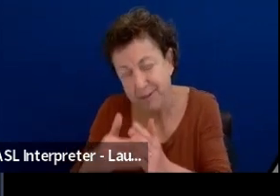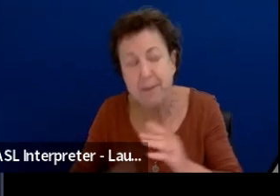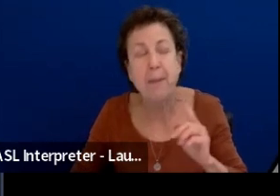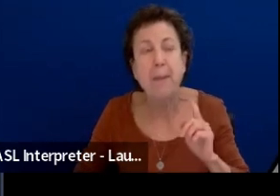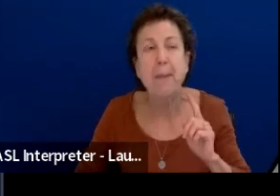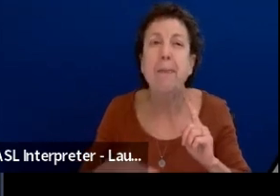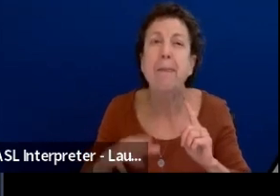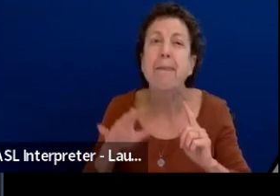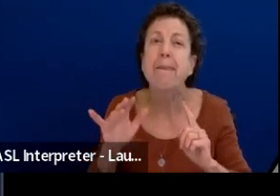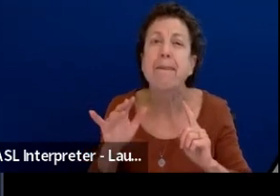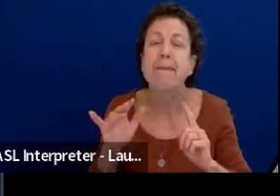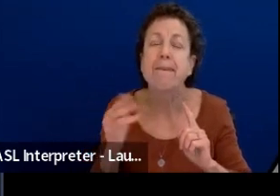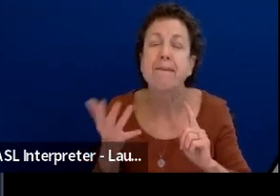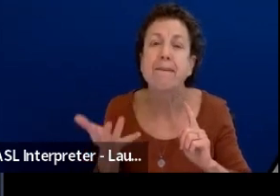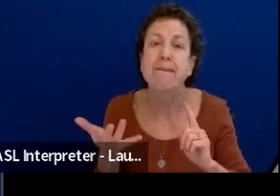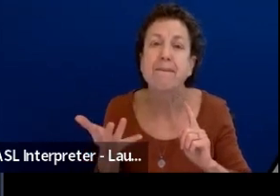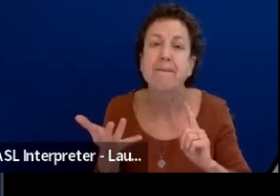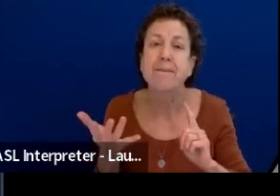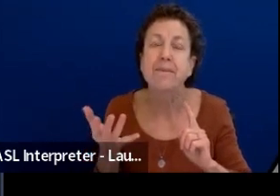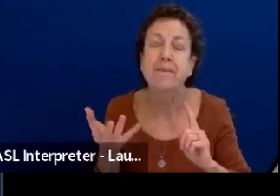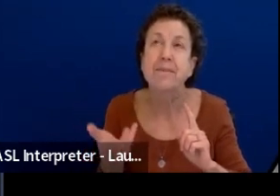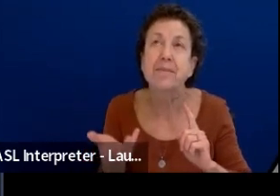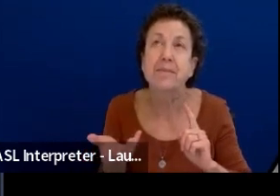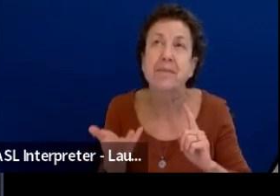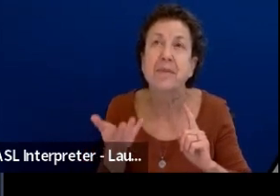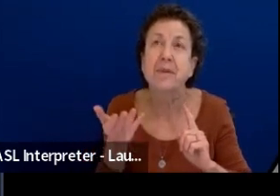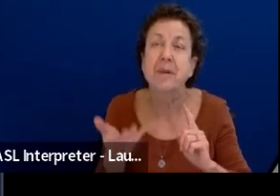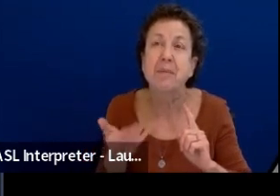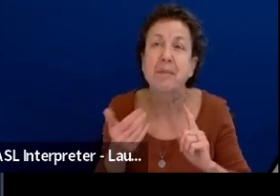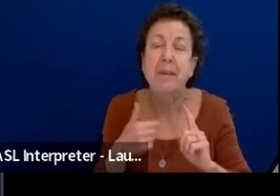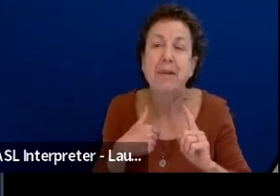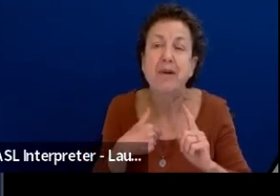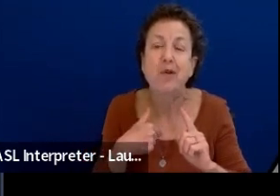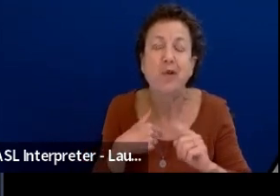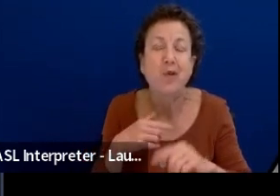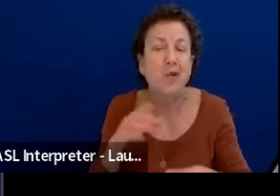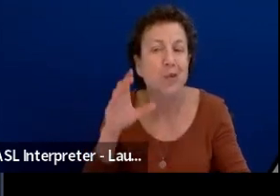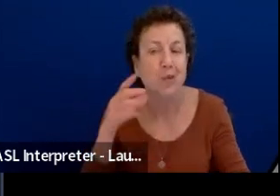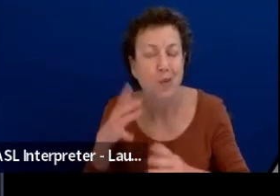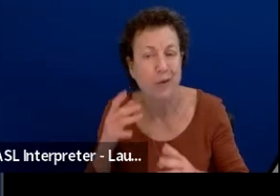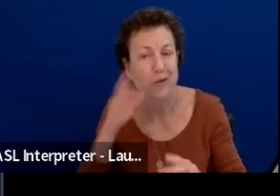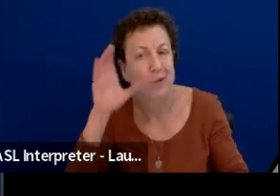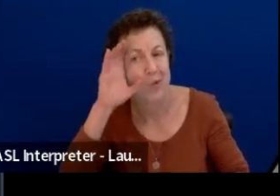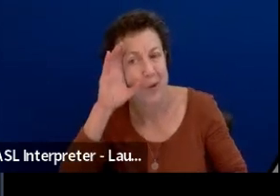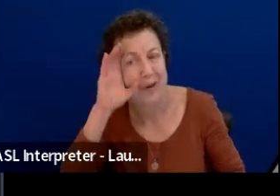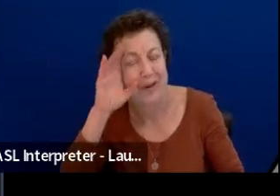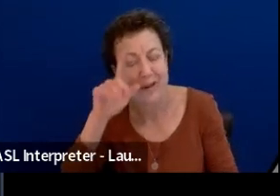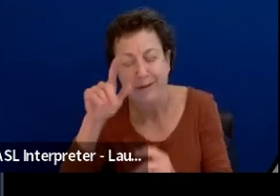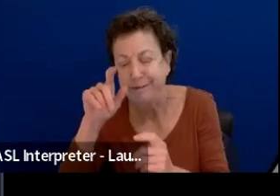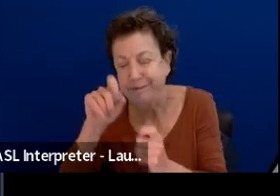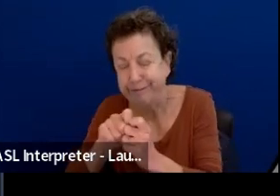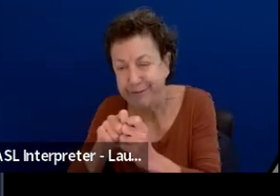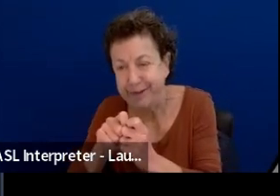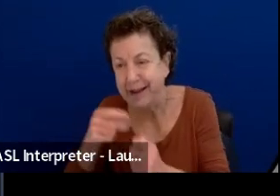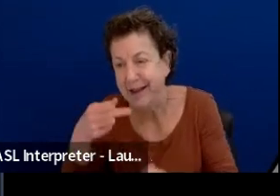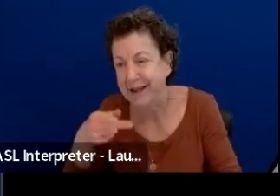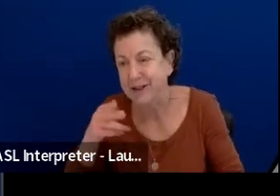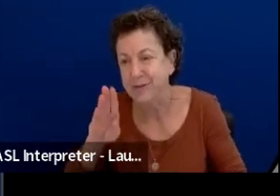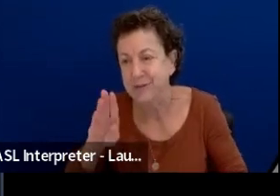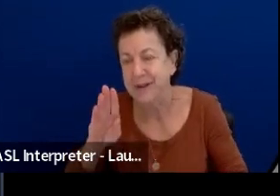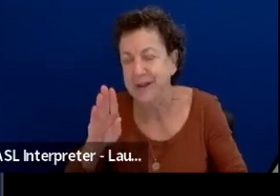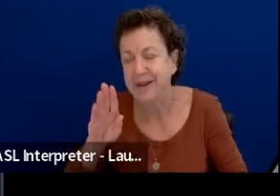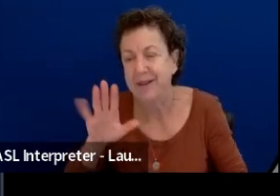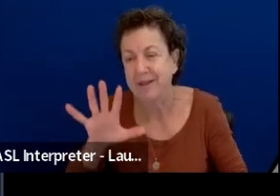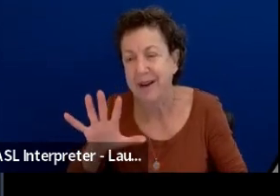say you're only tuning in for HB 588,